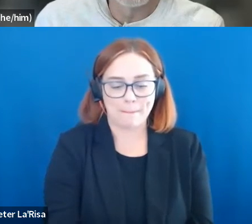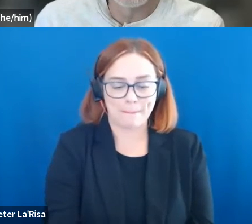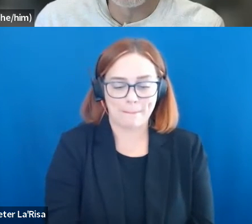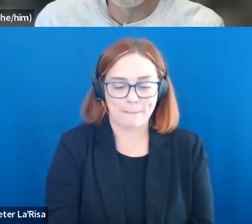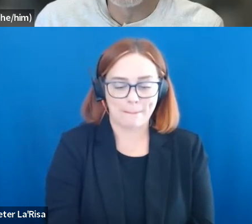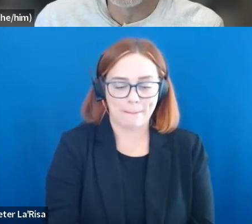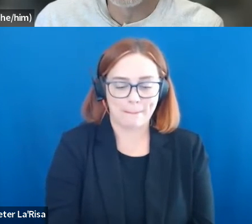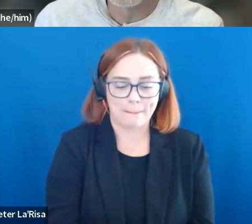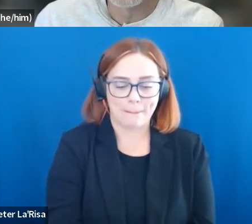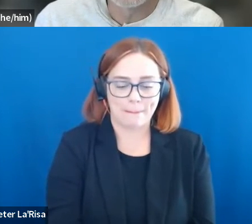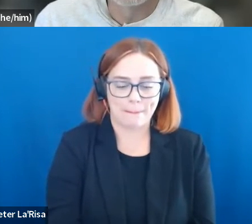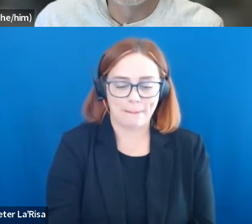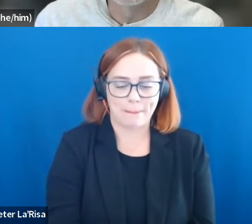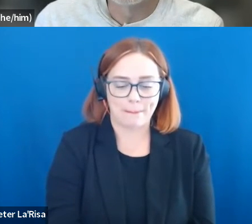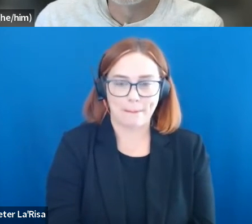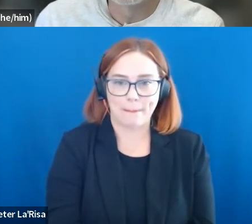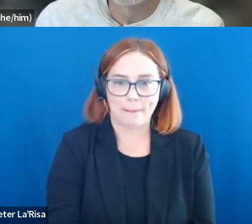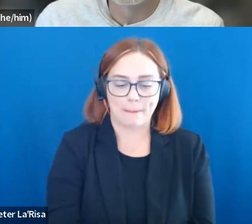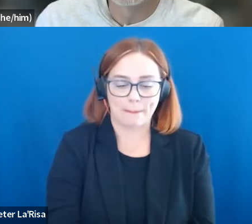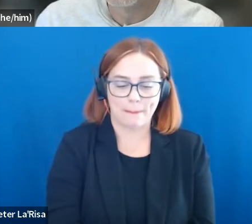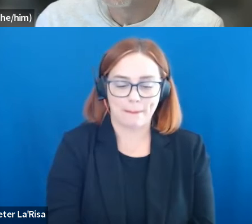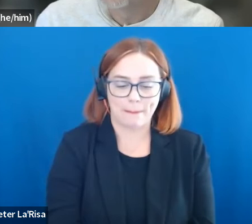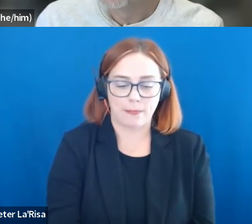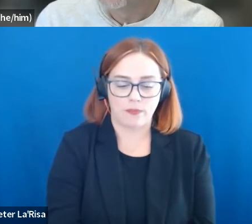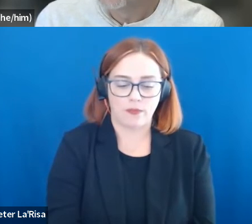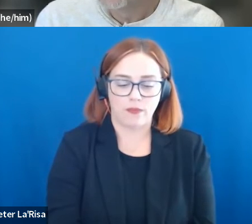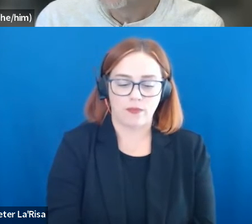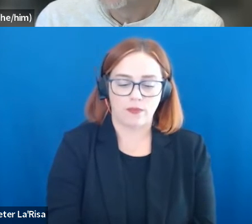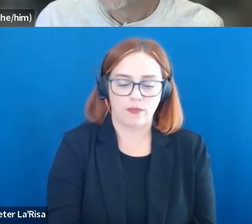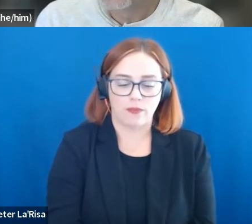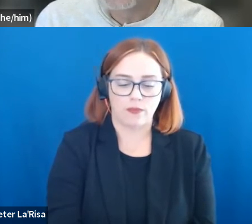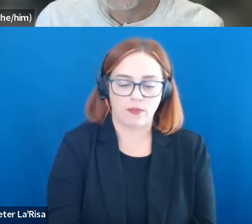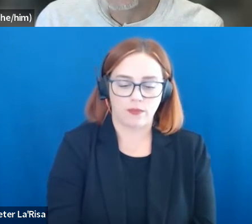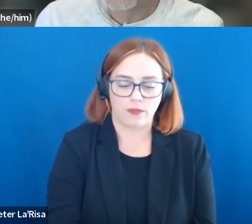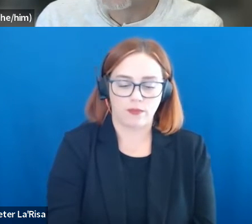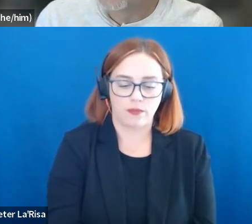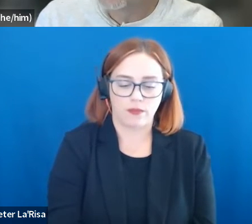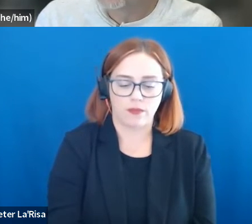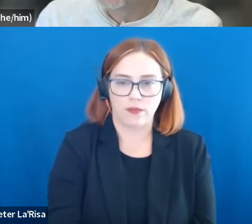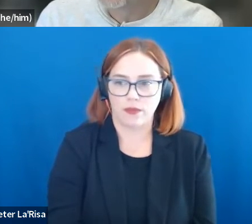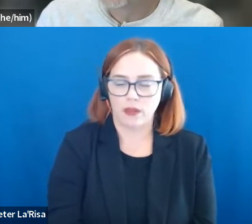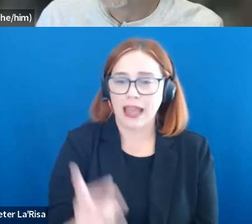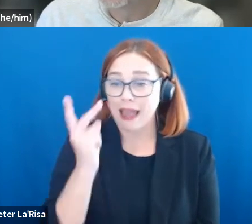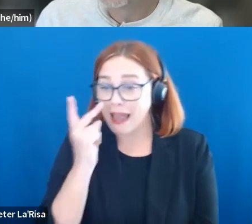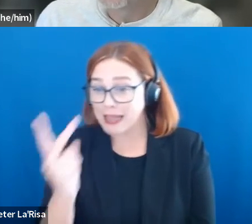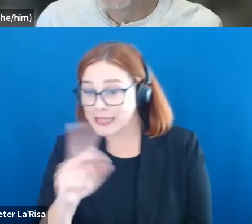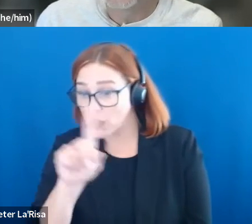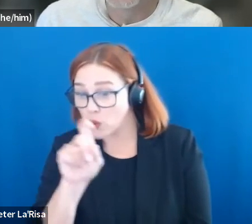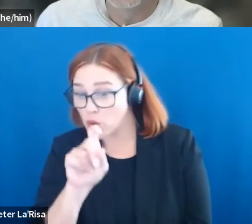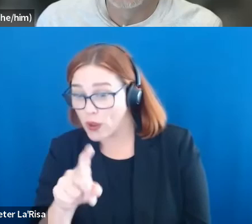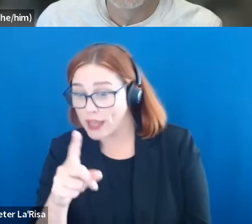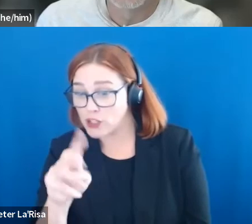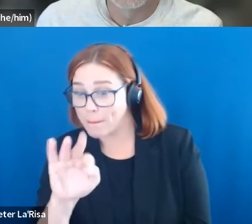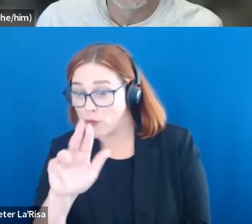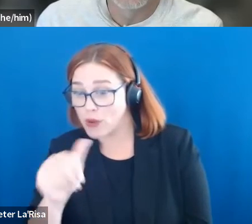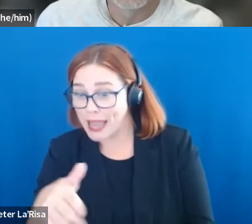This is Shaylin. I see Maria asking a clarifying question, asking if, did someone say earlier that college students were getting credits to volunteer?